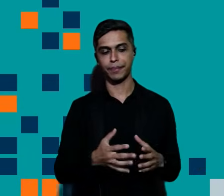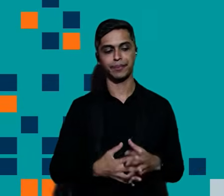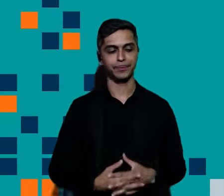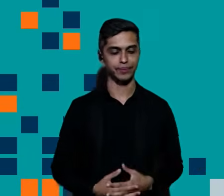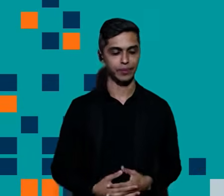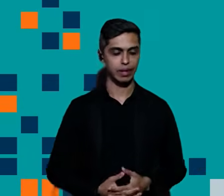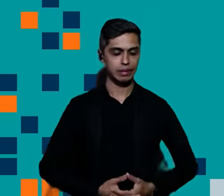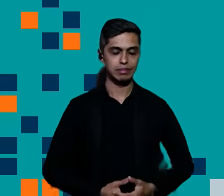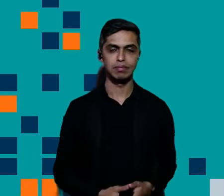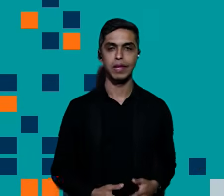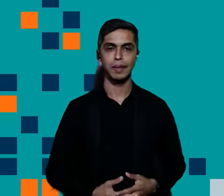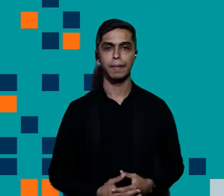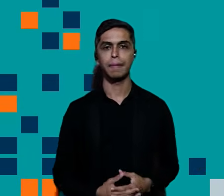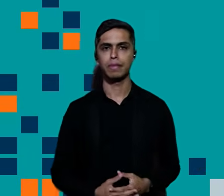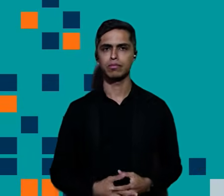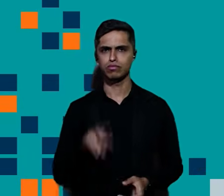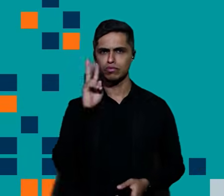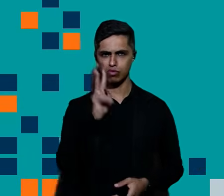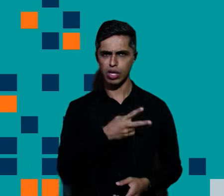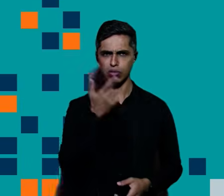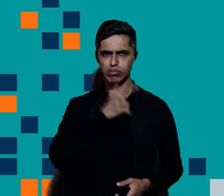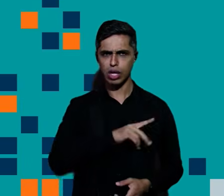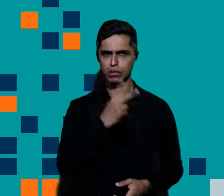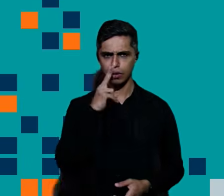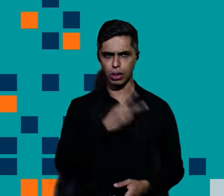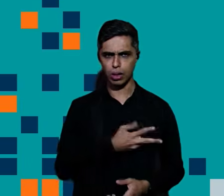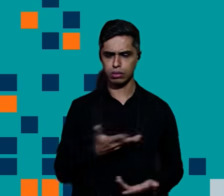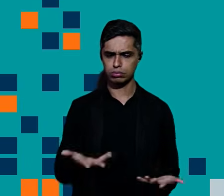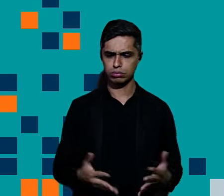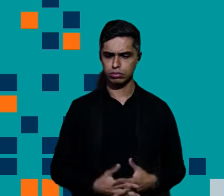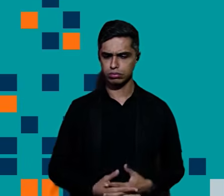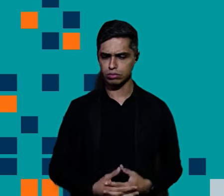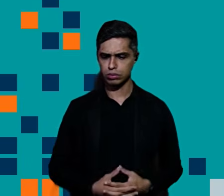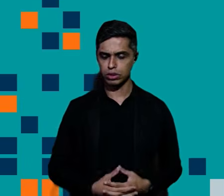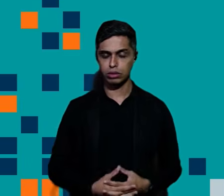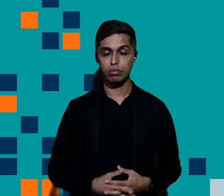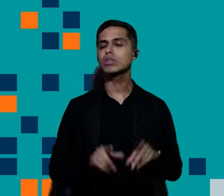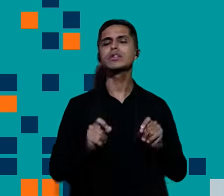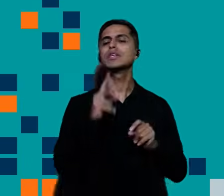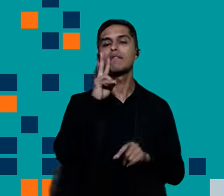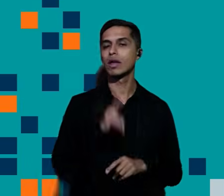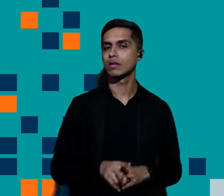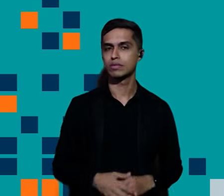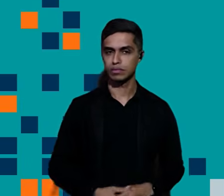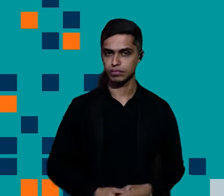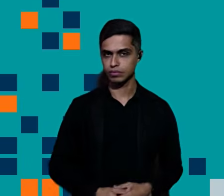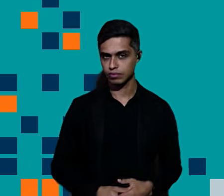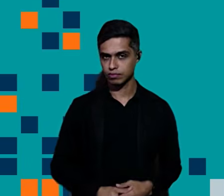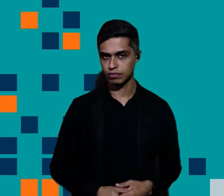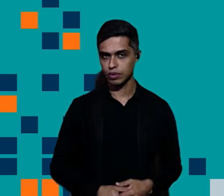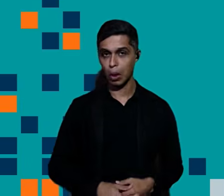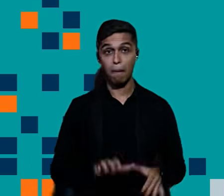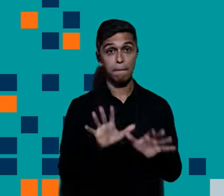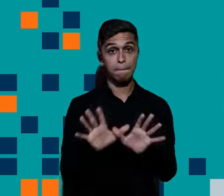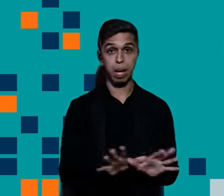Can you see the hospital? What do you see? A park?